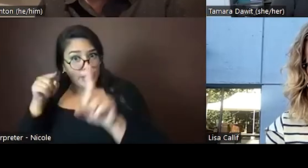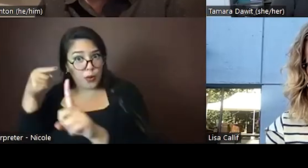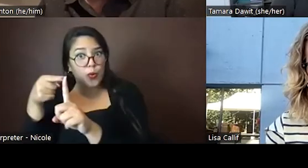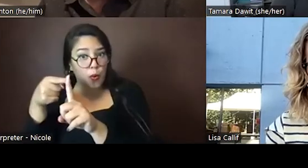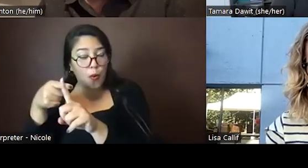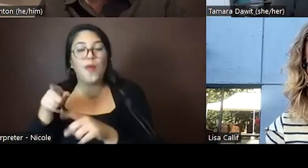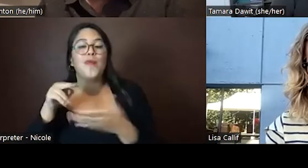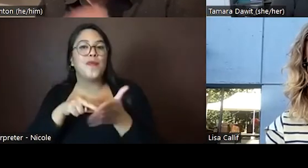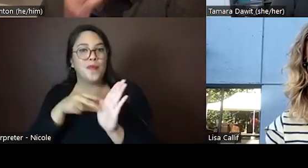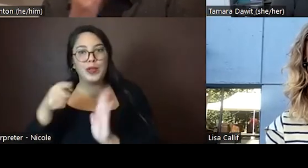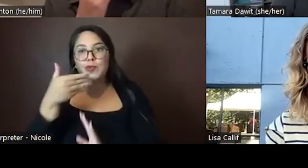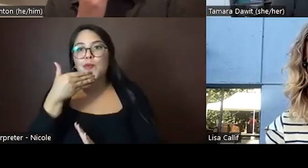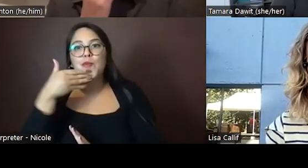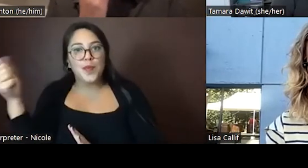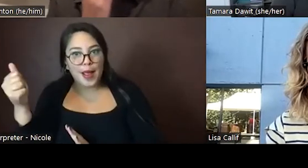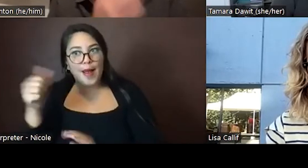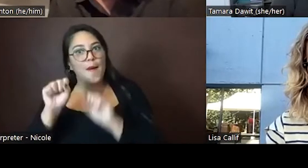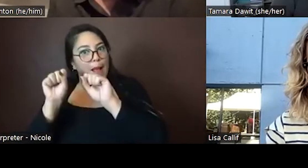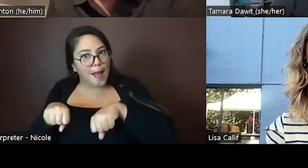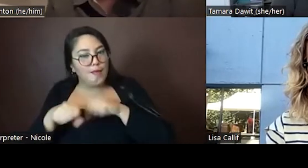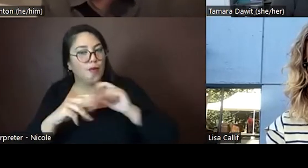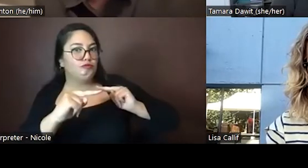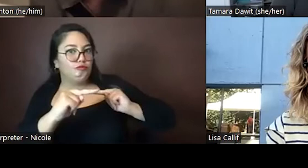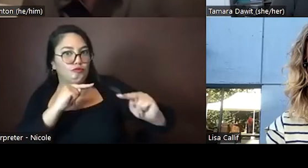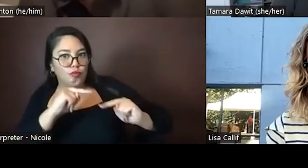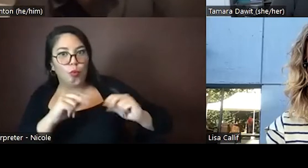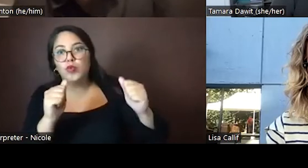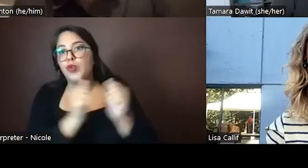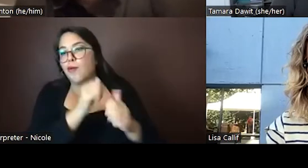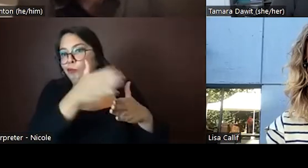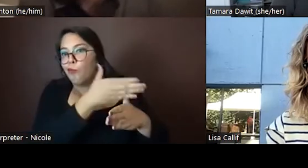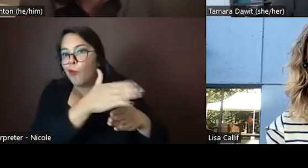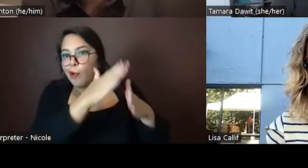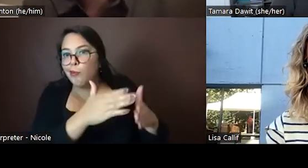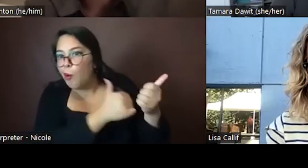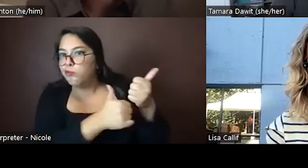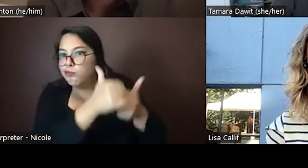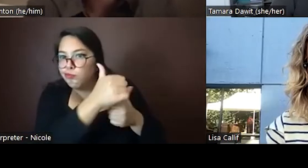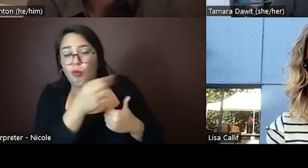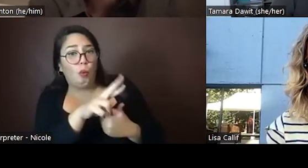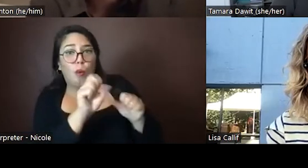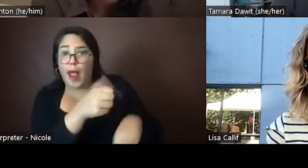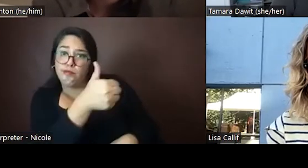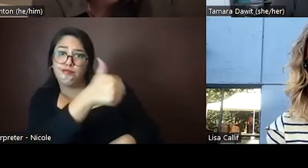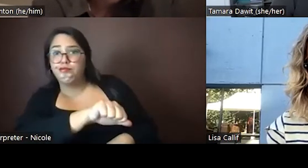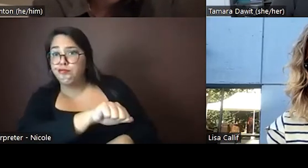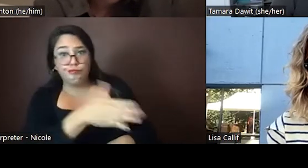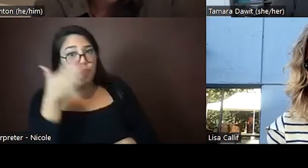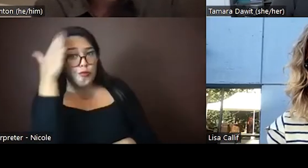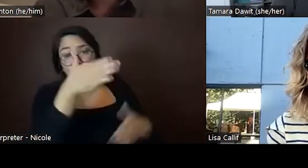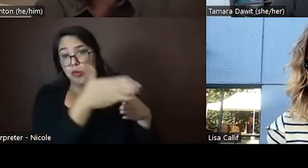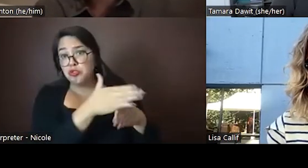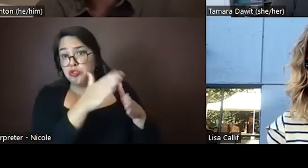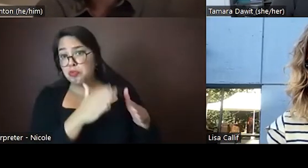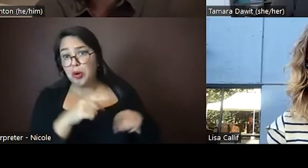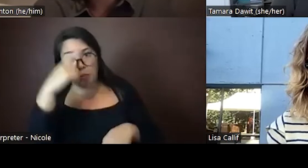position to negotiate with future larger partners, or to turn away a future larger partner, because you really are very